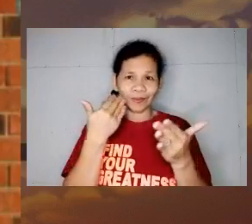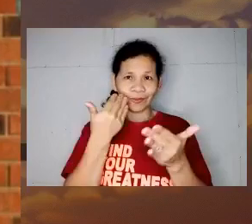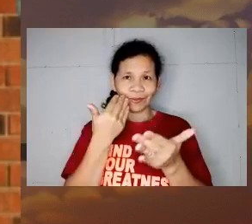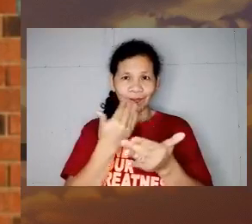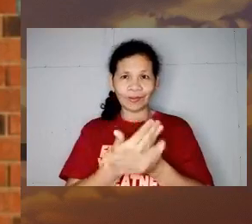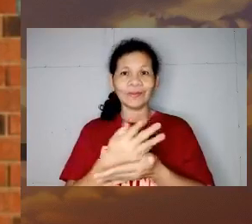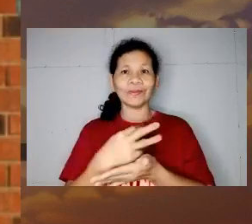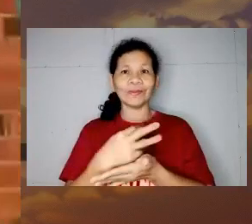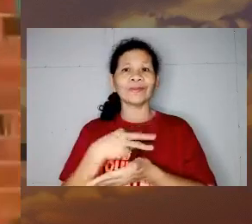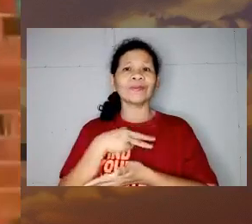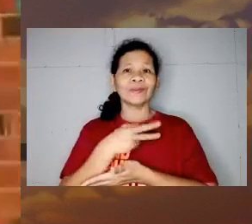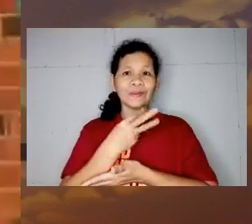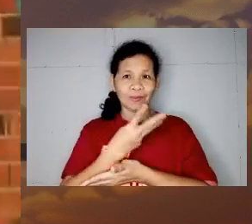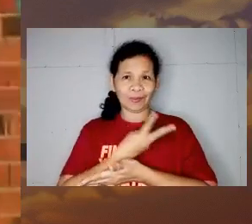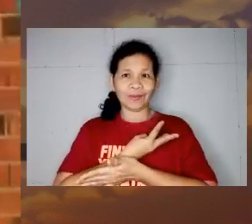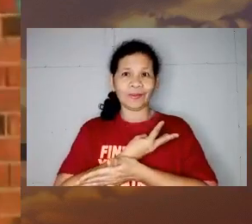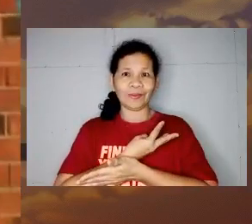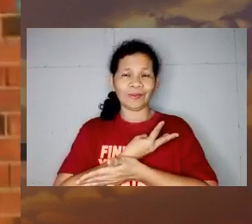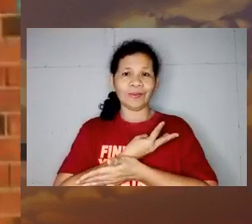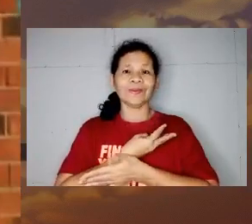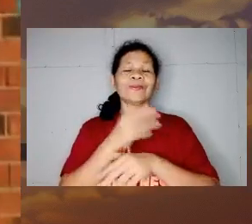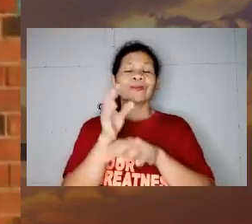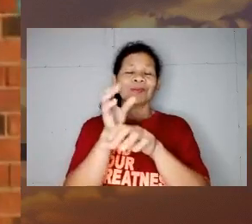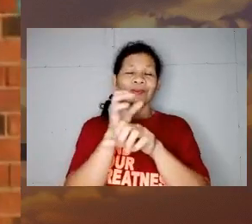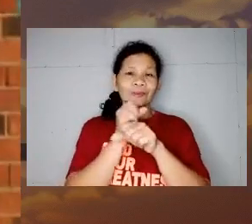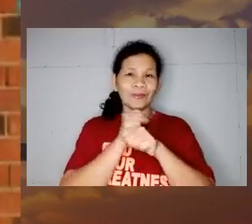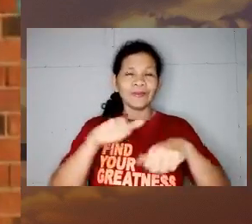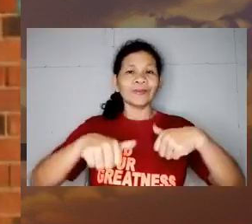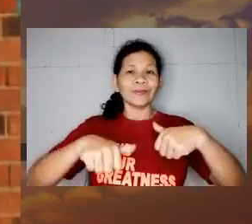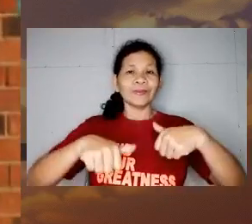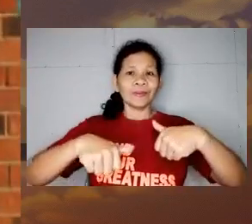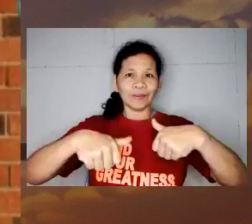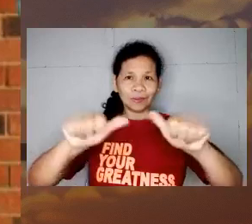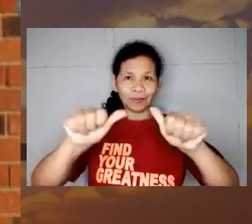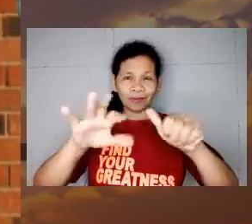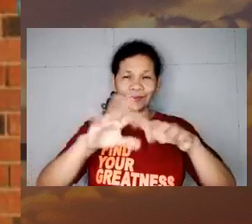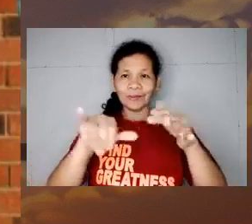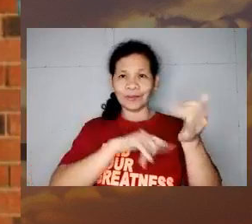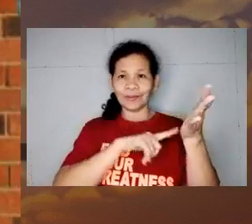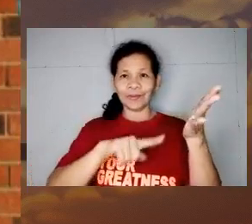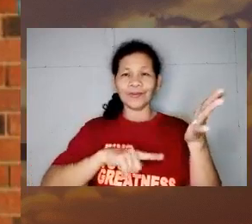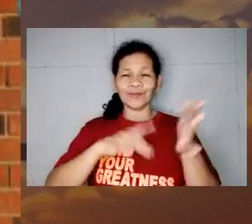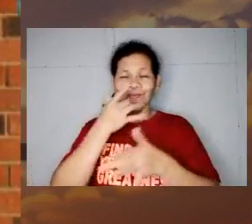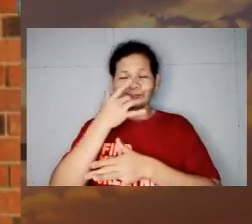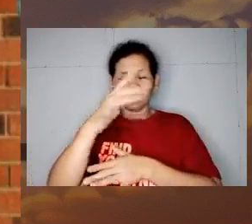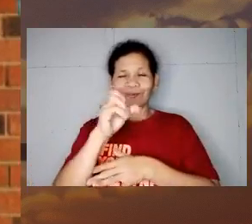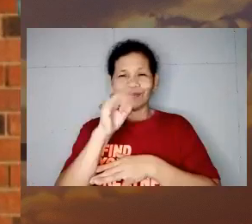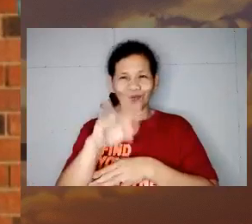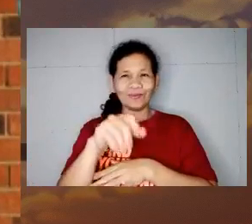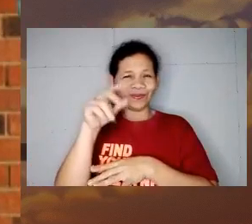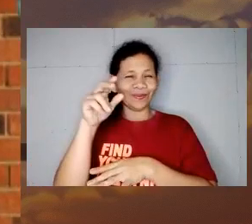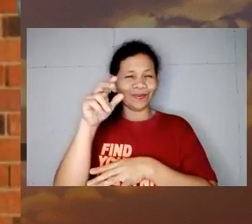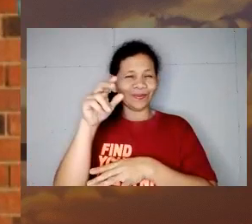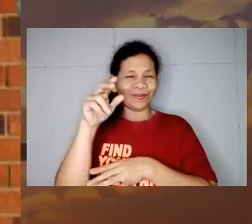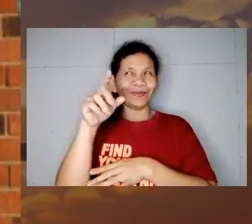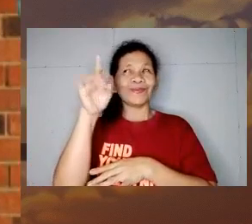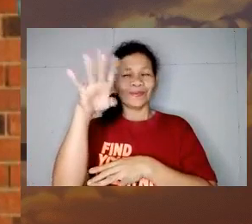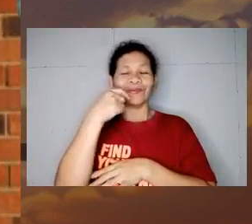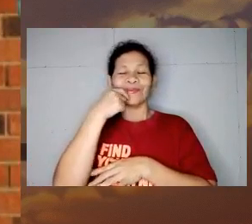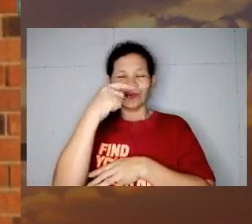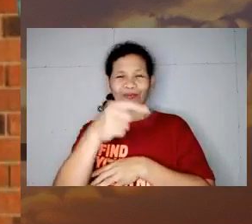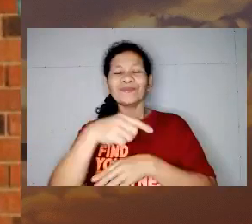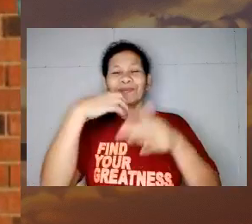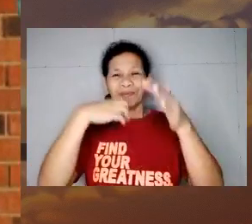we get the approval of the Lord. At napakasarap kung sabihin niya, enter into the